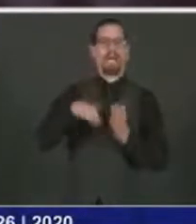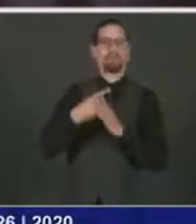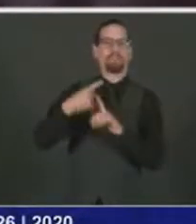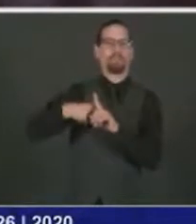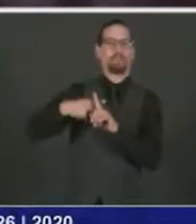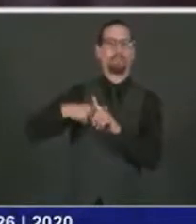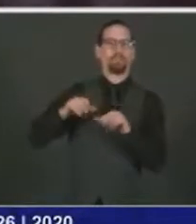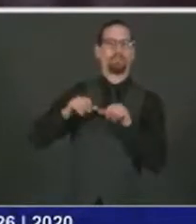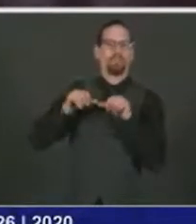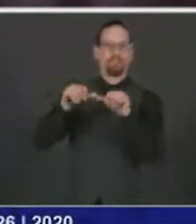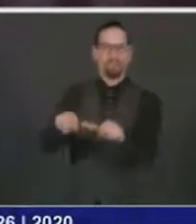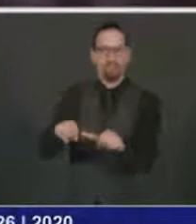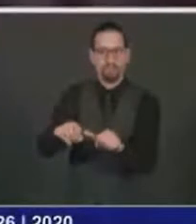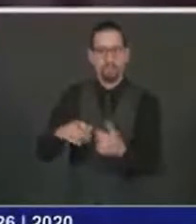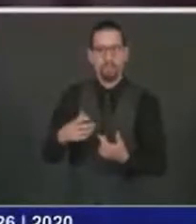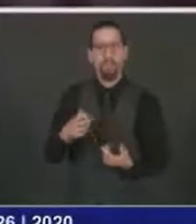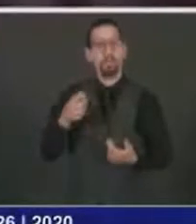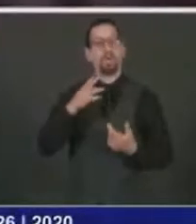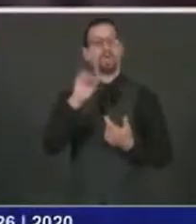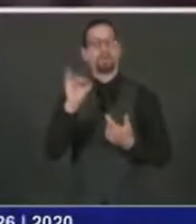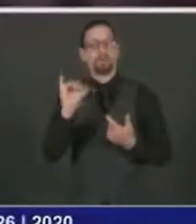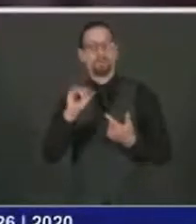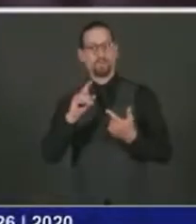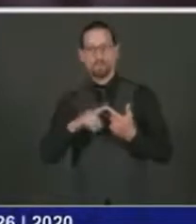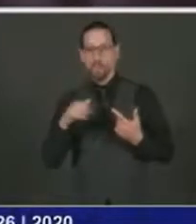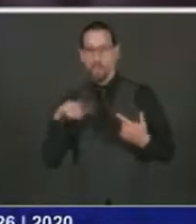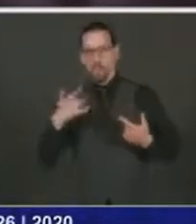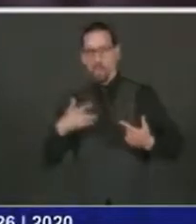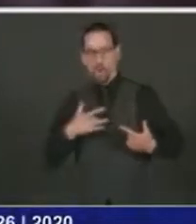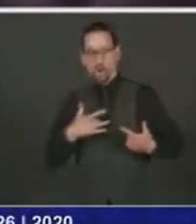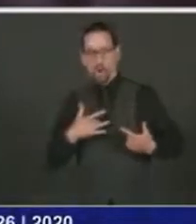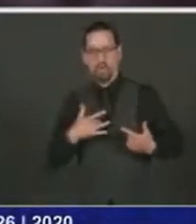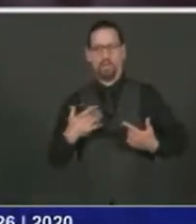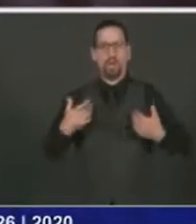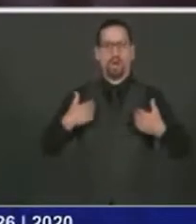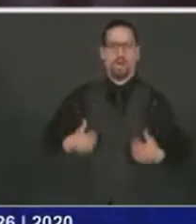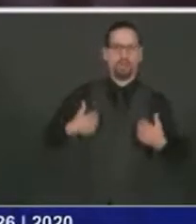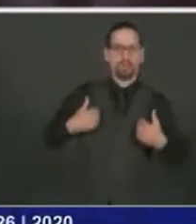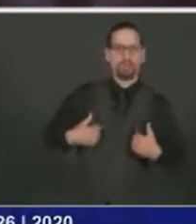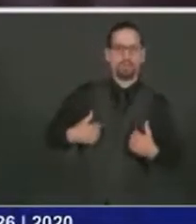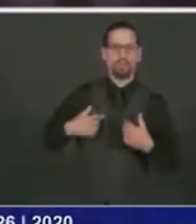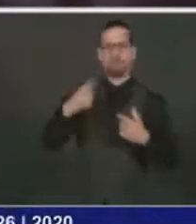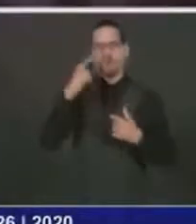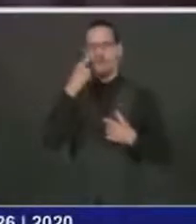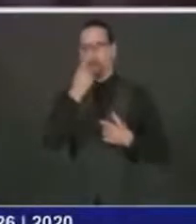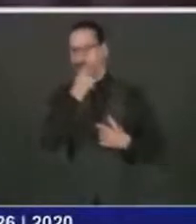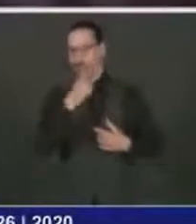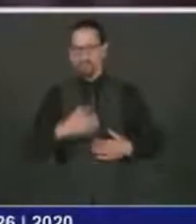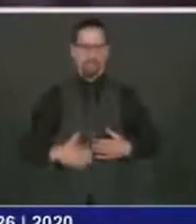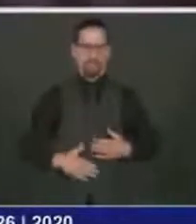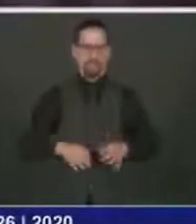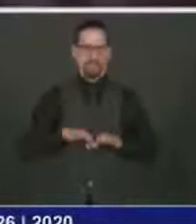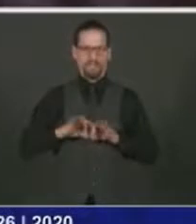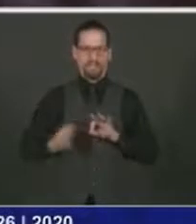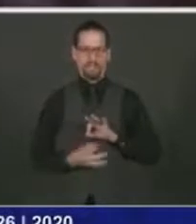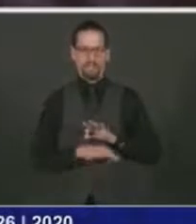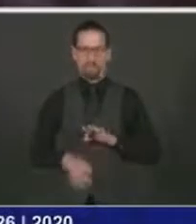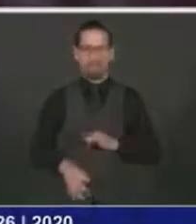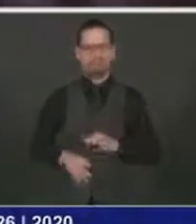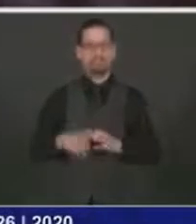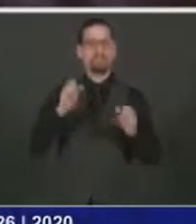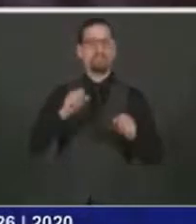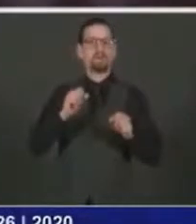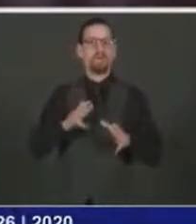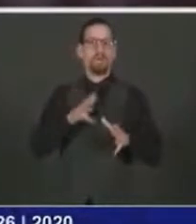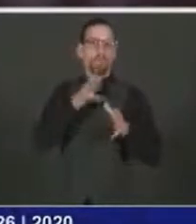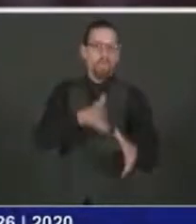has some of the symptoms that involve the heart, lungs, eyes, or gastrointestinal symptoms. So someone could have vomiting and